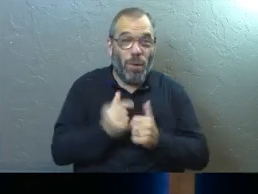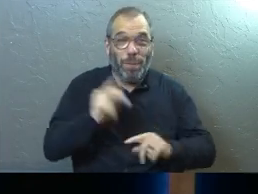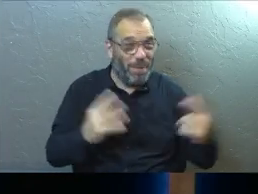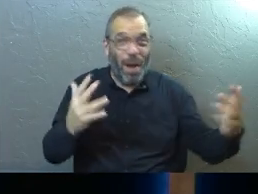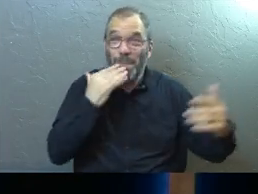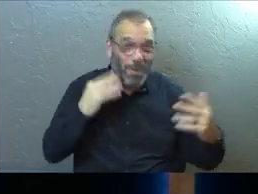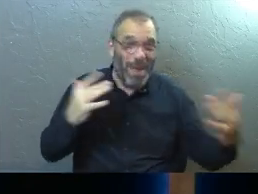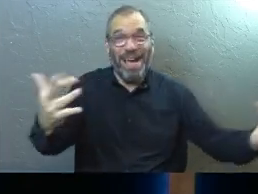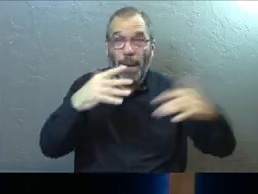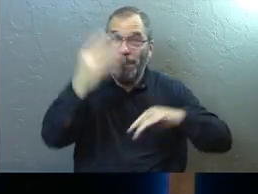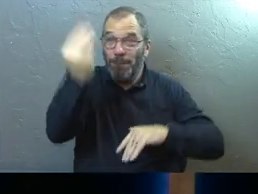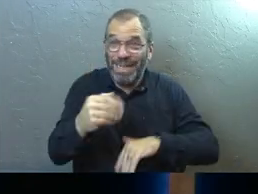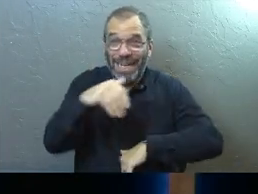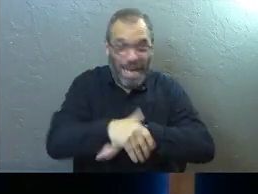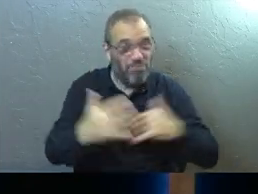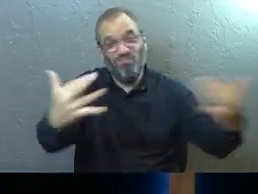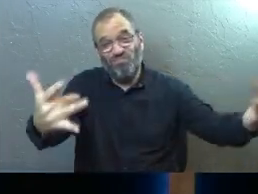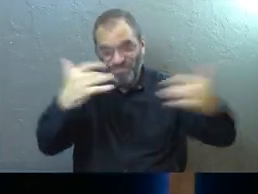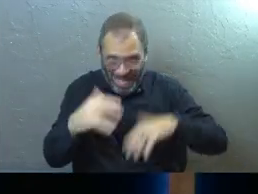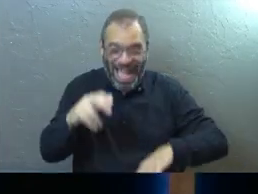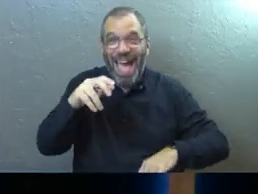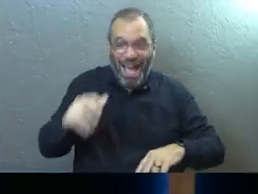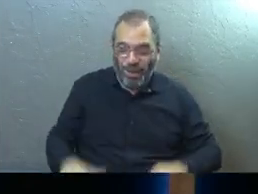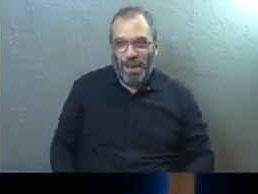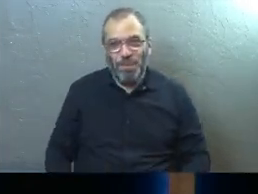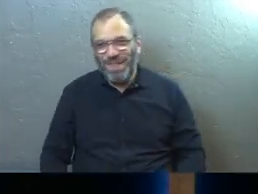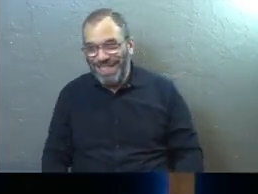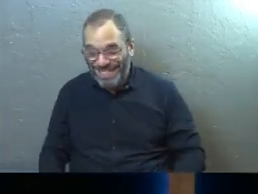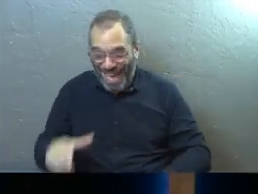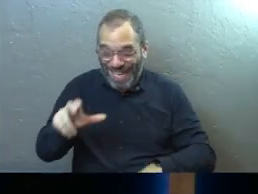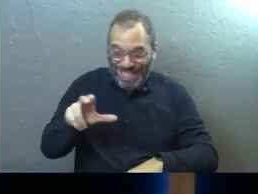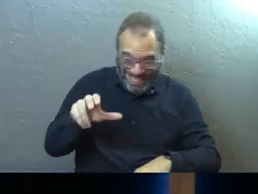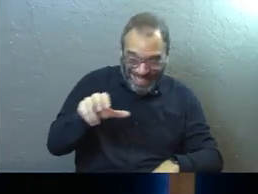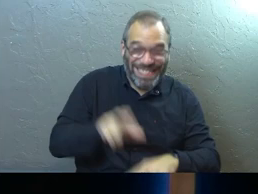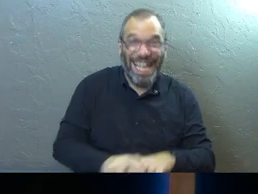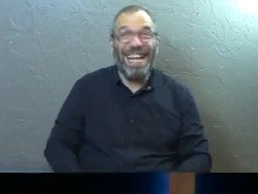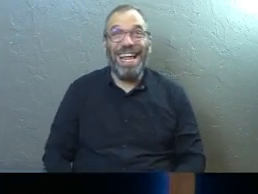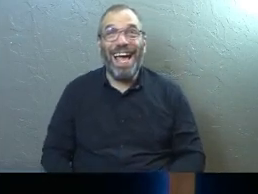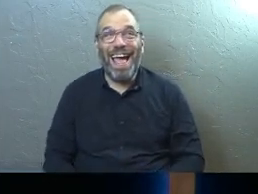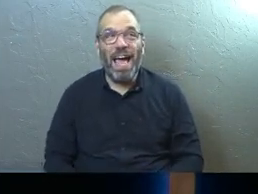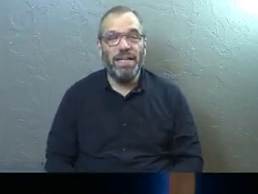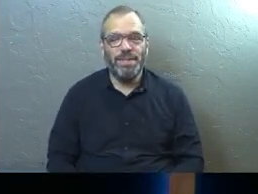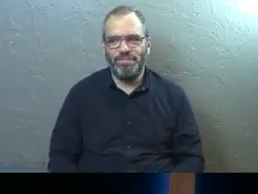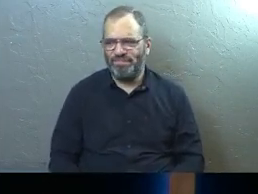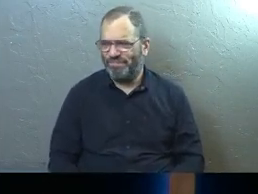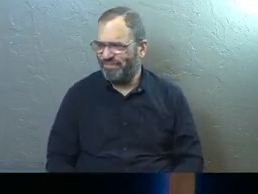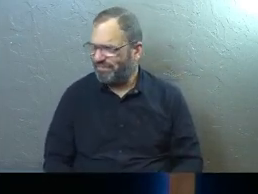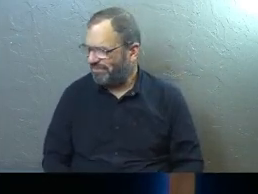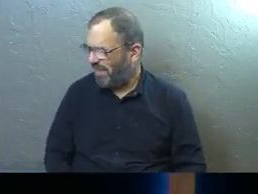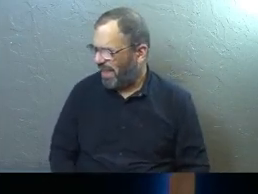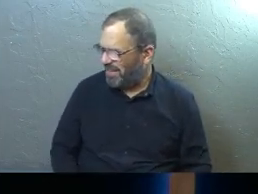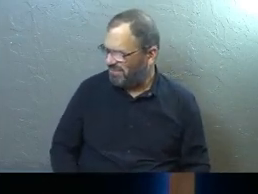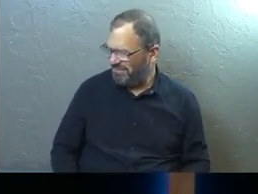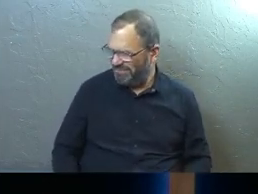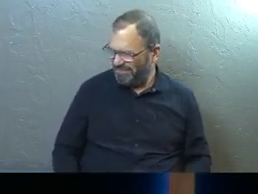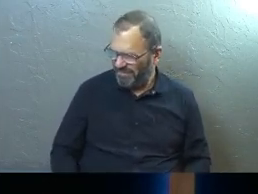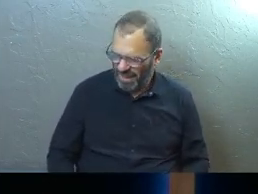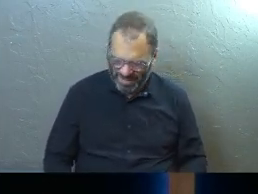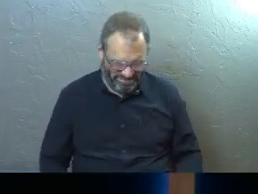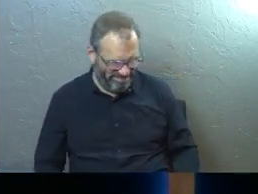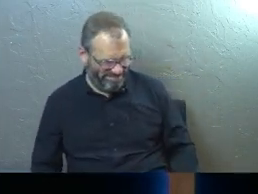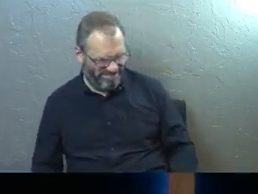group of people that came over to our house every Monday night, and they came over and we're like, what do you think of the new couch, you know? And they all sat it, and they're like, this is a little weird, you